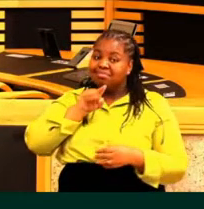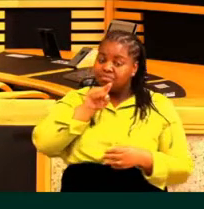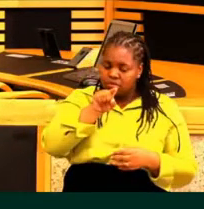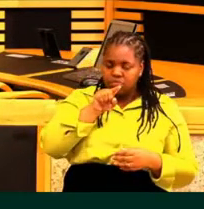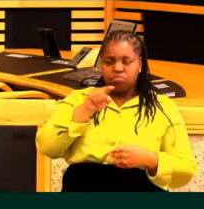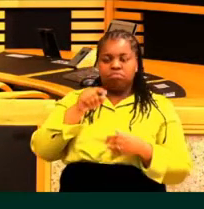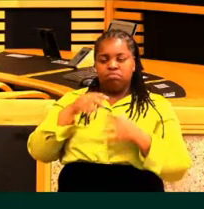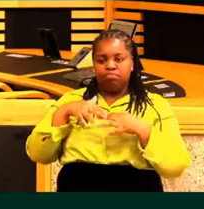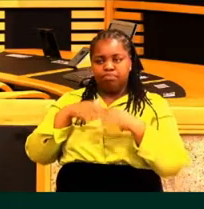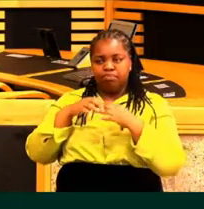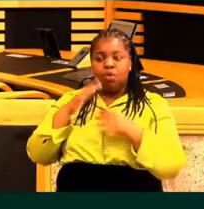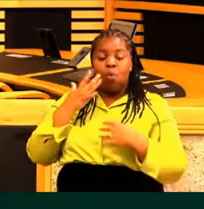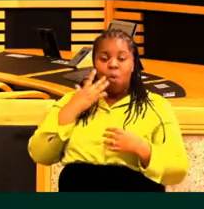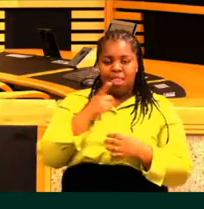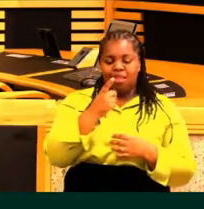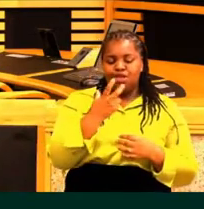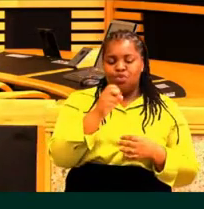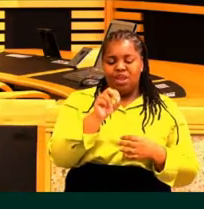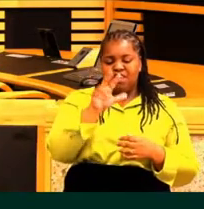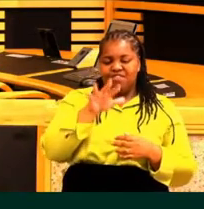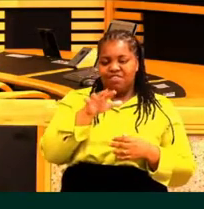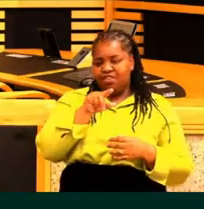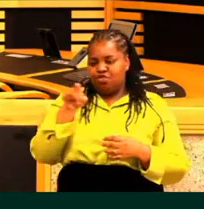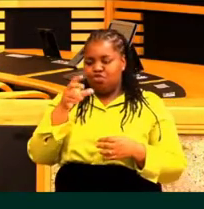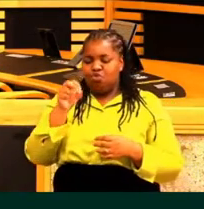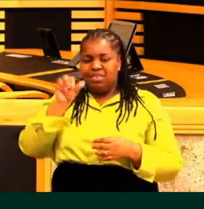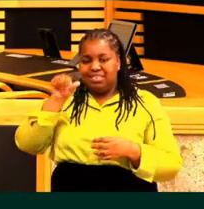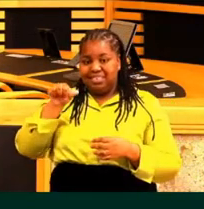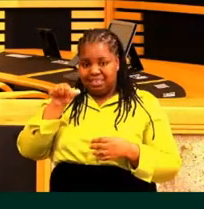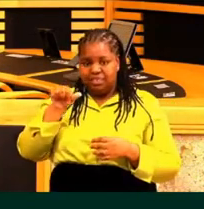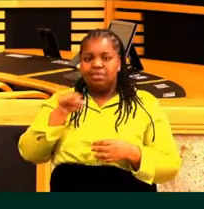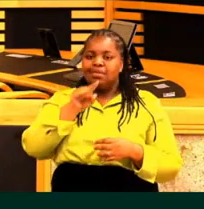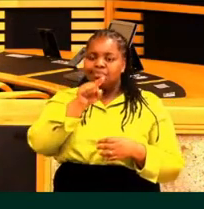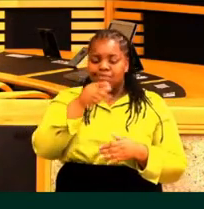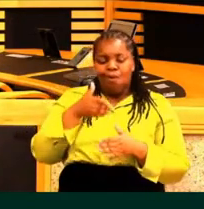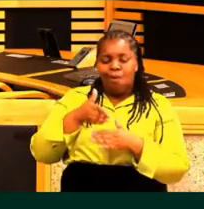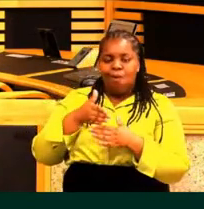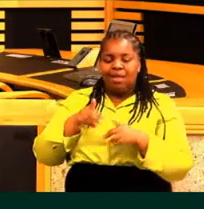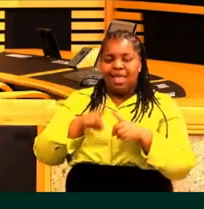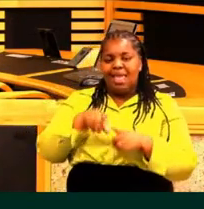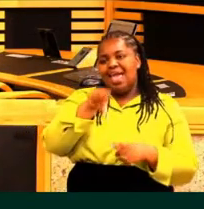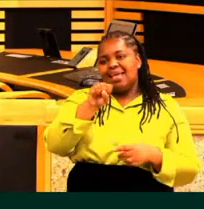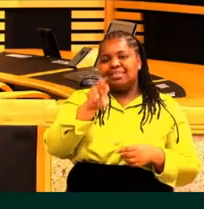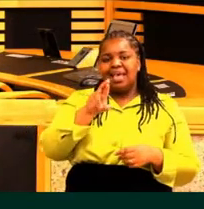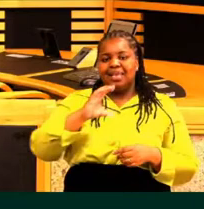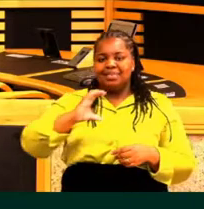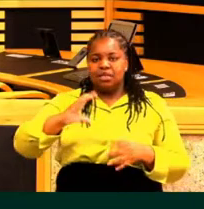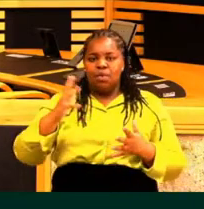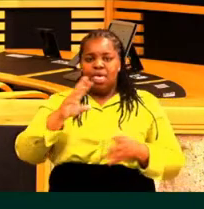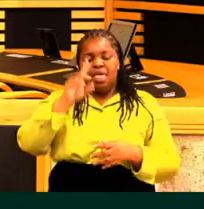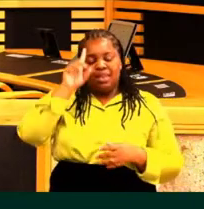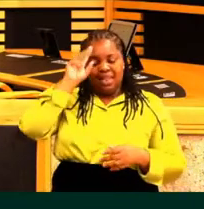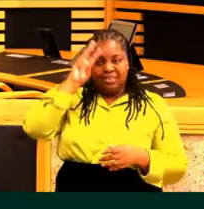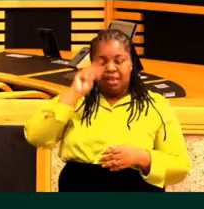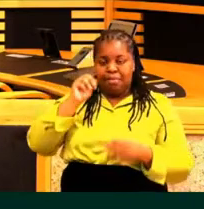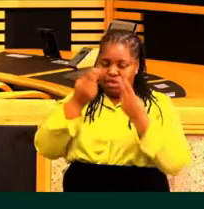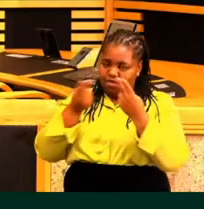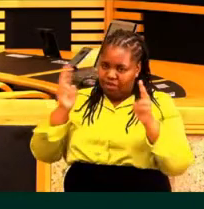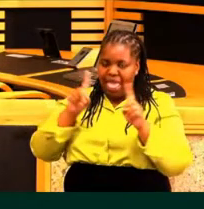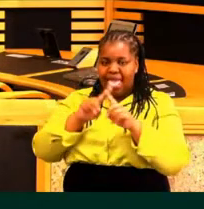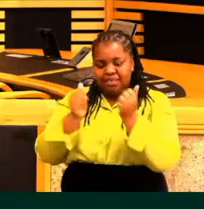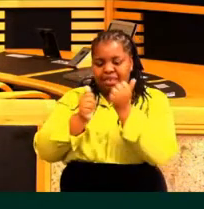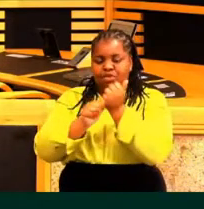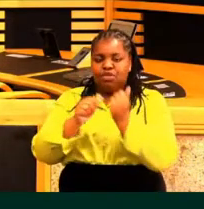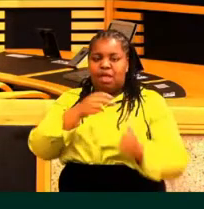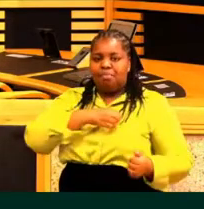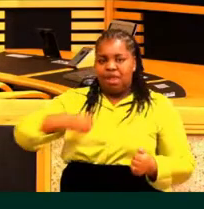programs in 2015-2016 period he served as the SRC at NMU as Deputy president